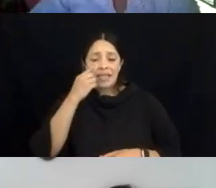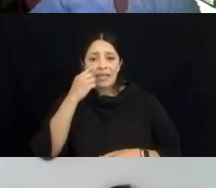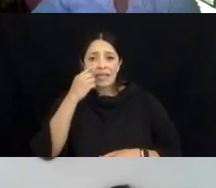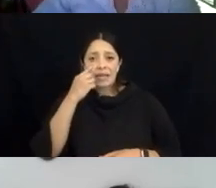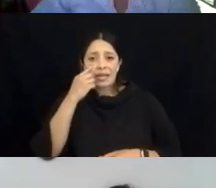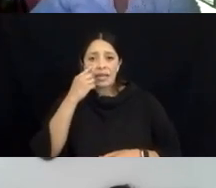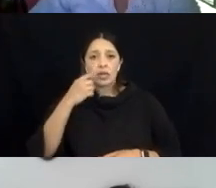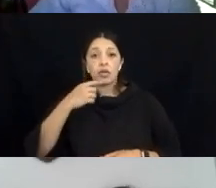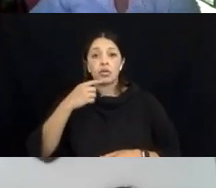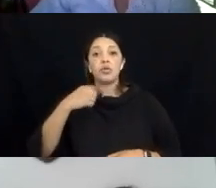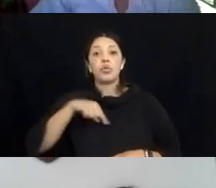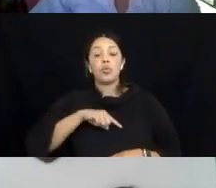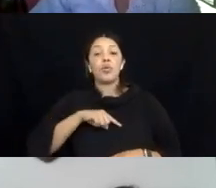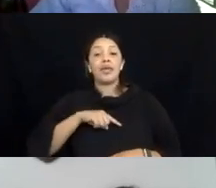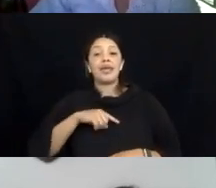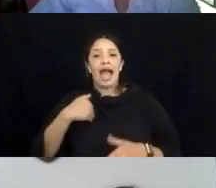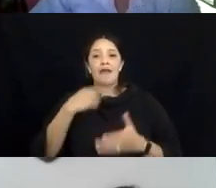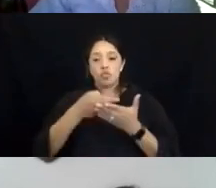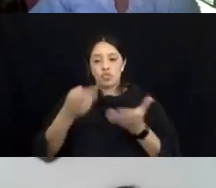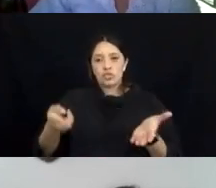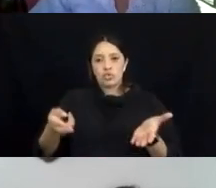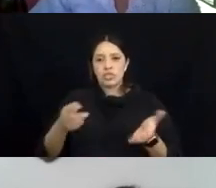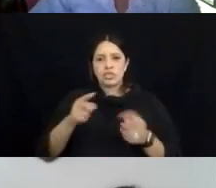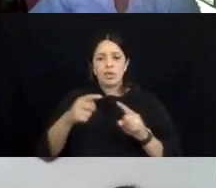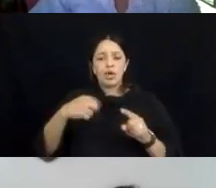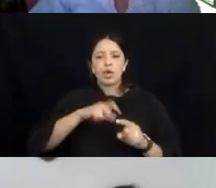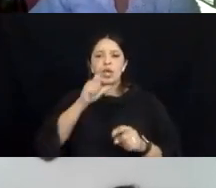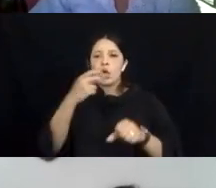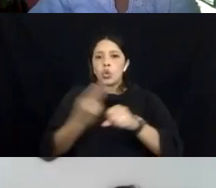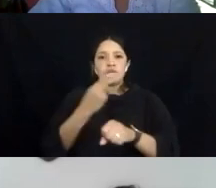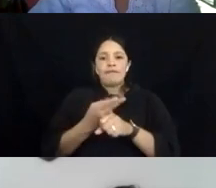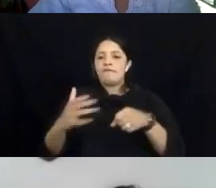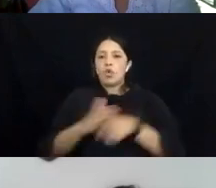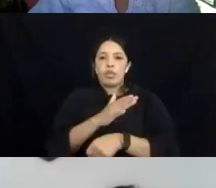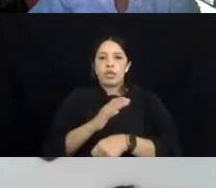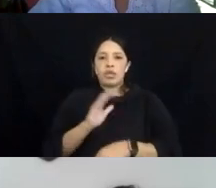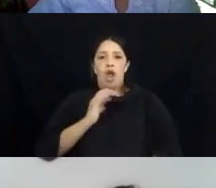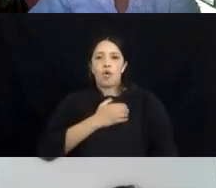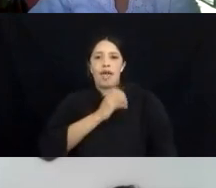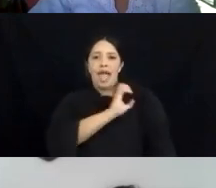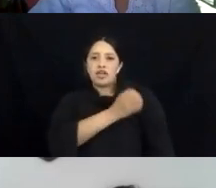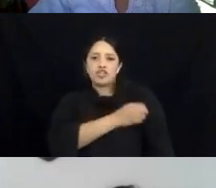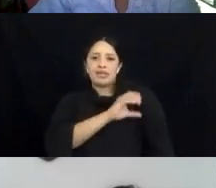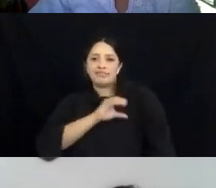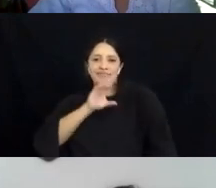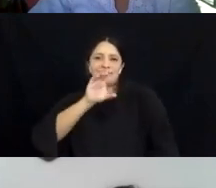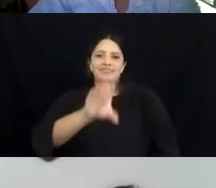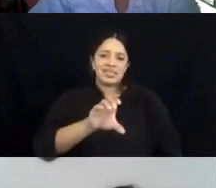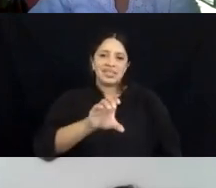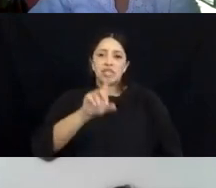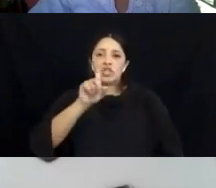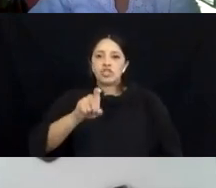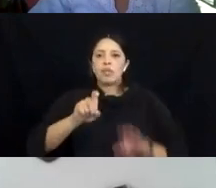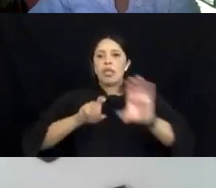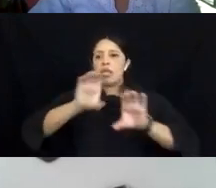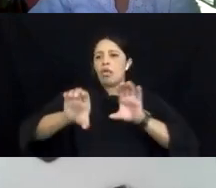we have resources, we're just not pointing them in the right direction and our energy with our youth that are in the high school